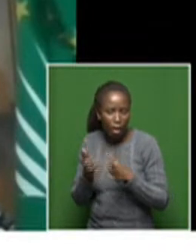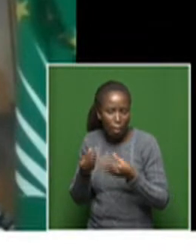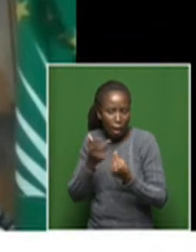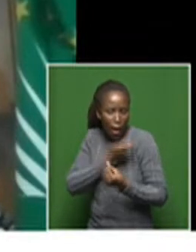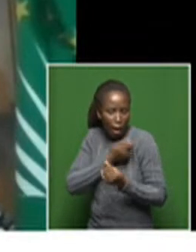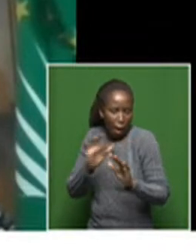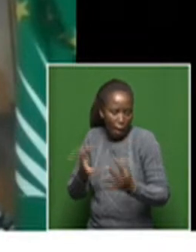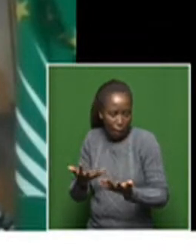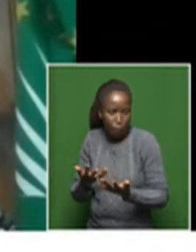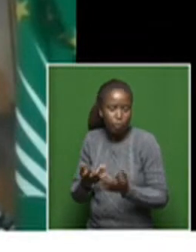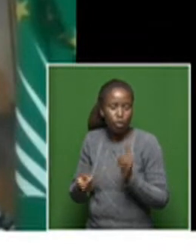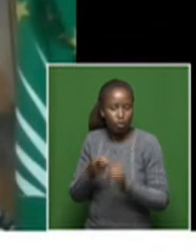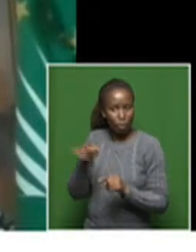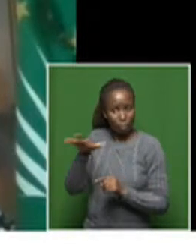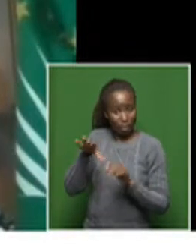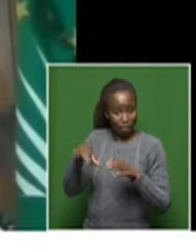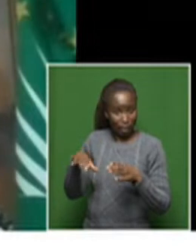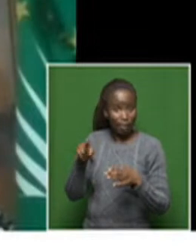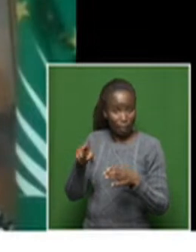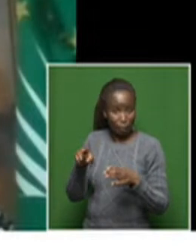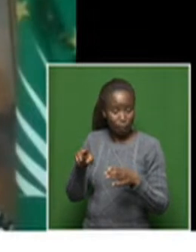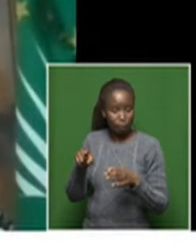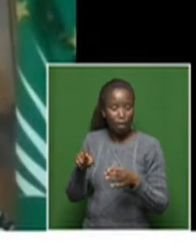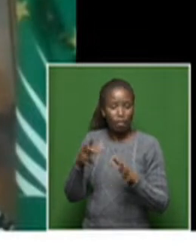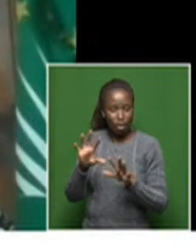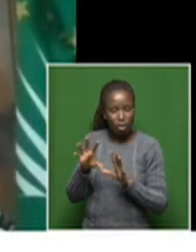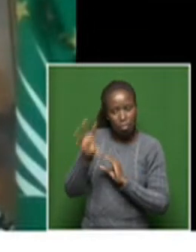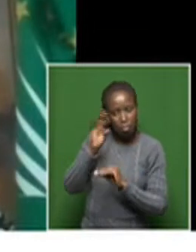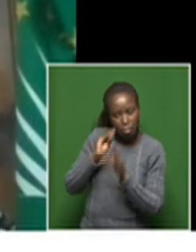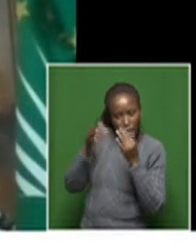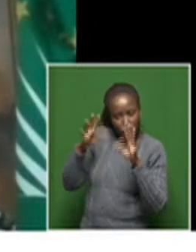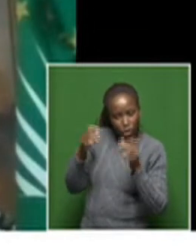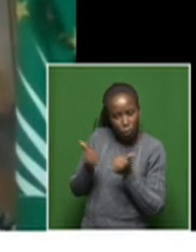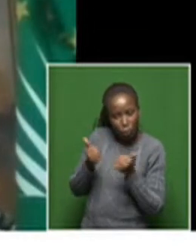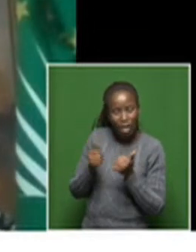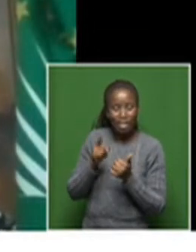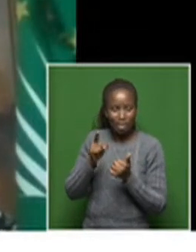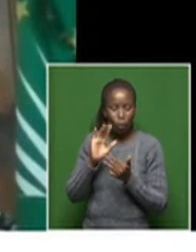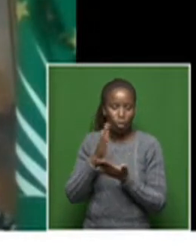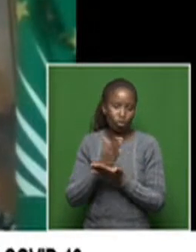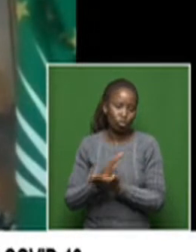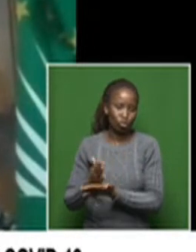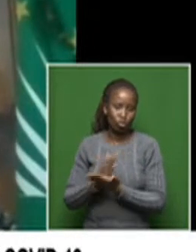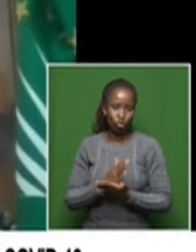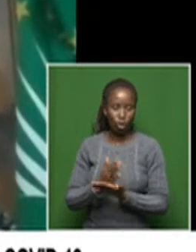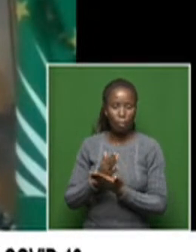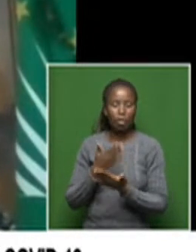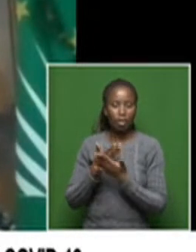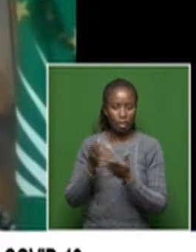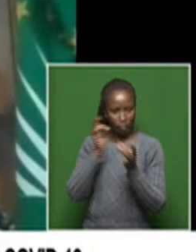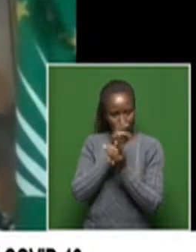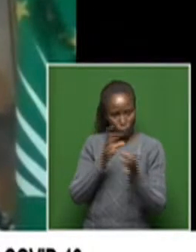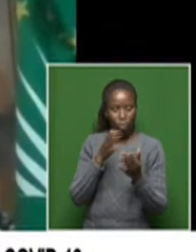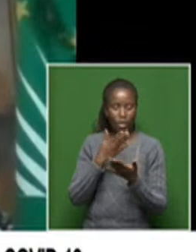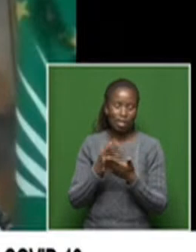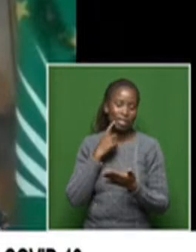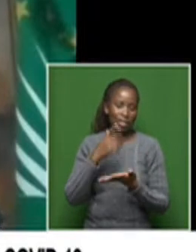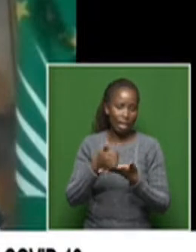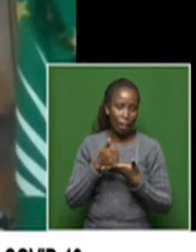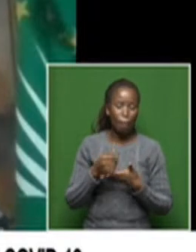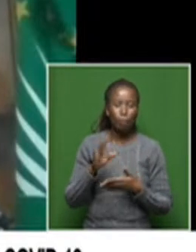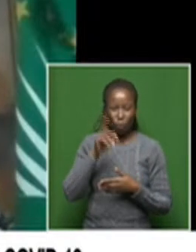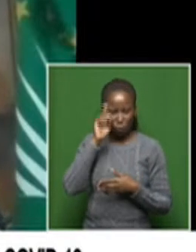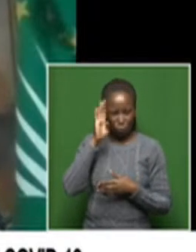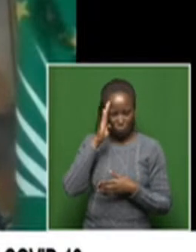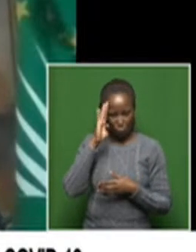who work in that sector. And the lessons that are learned will be shared in that area to be able to assist. I know many of